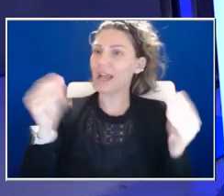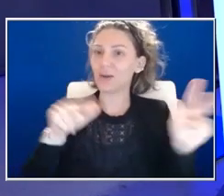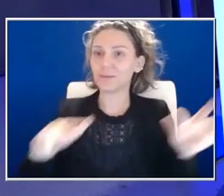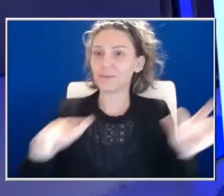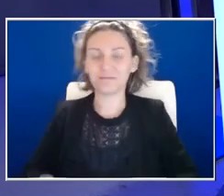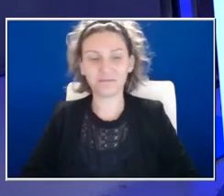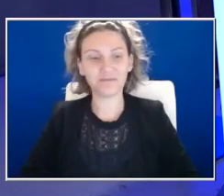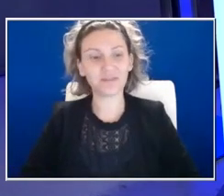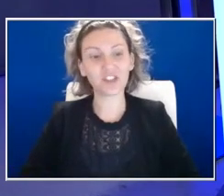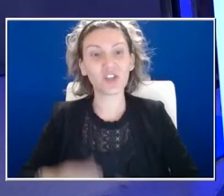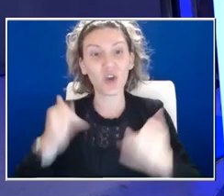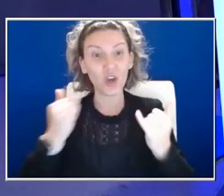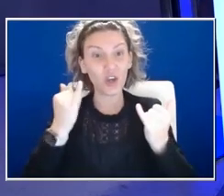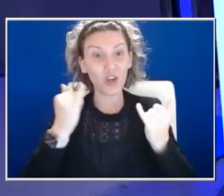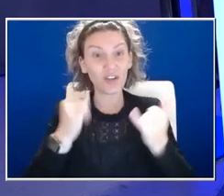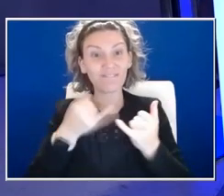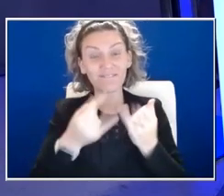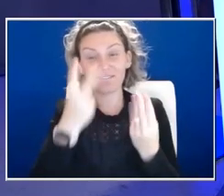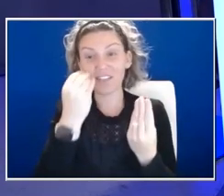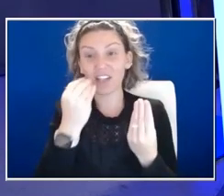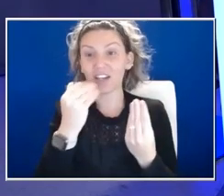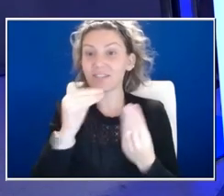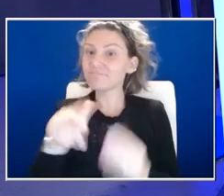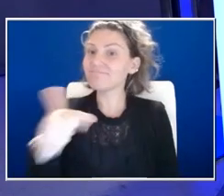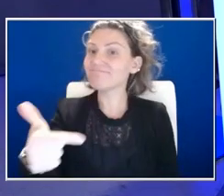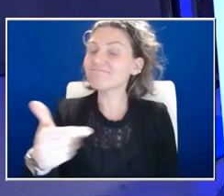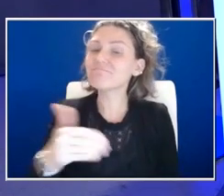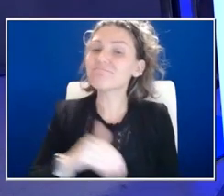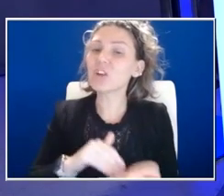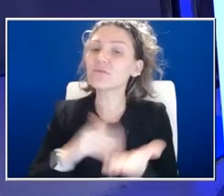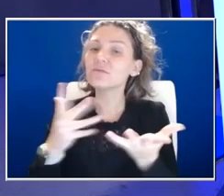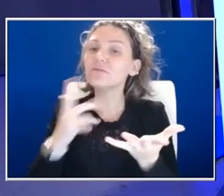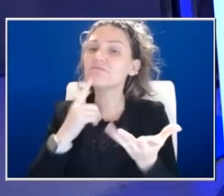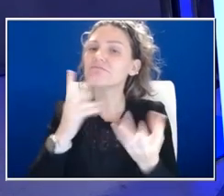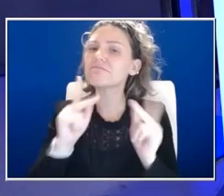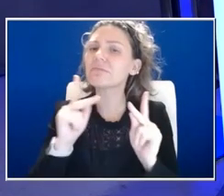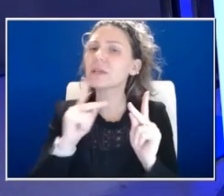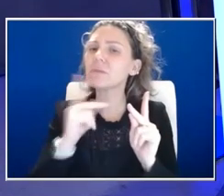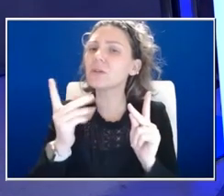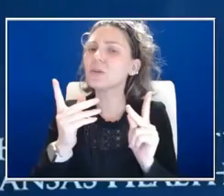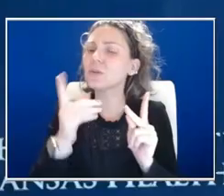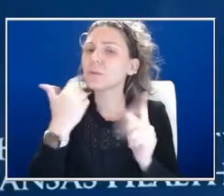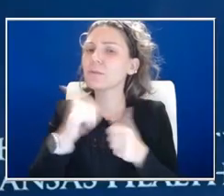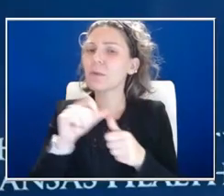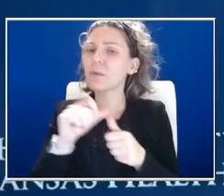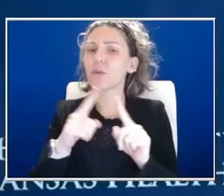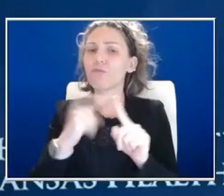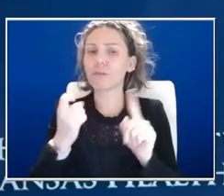today. Dr. McCray, let's start with you. What do you want folks to take away from our chat today? I think that